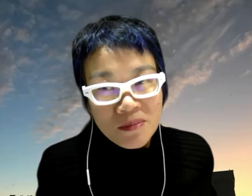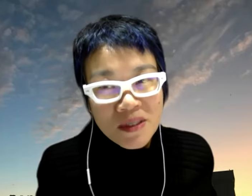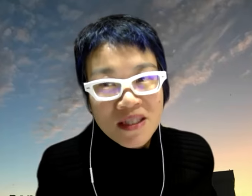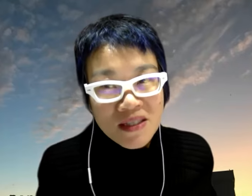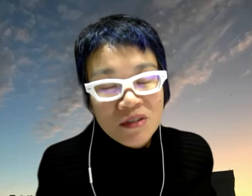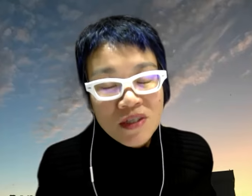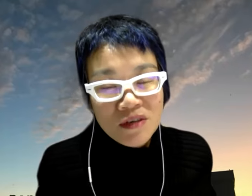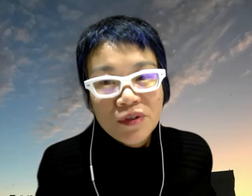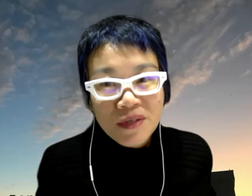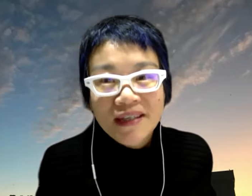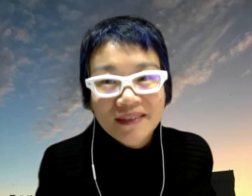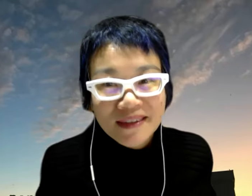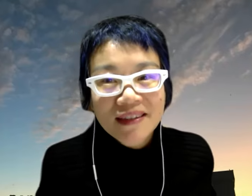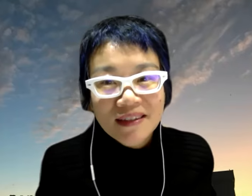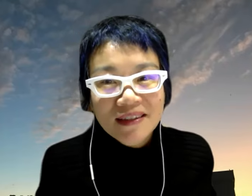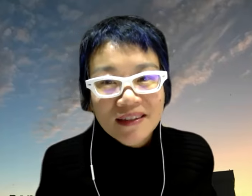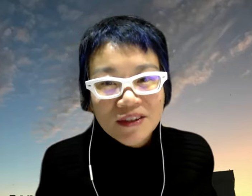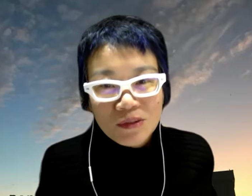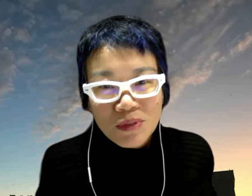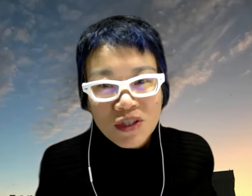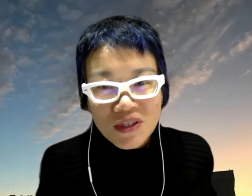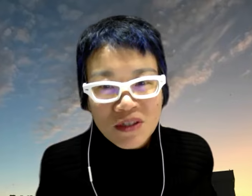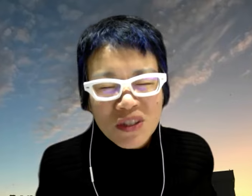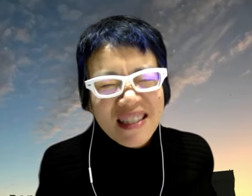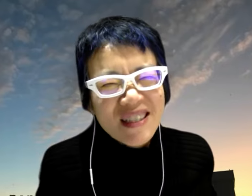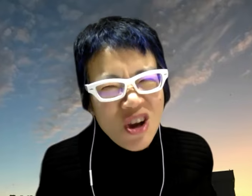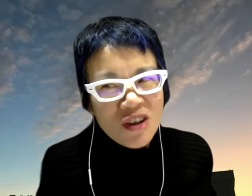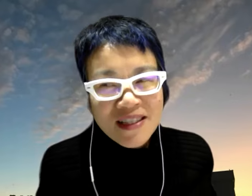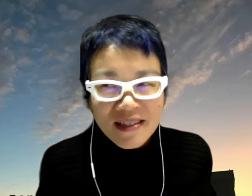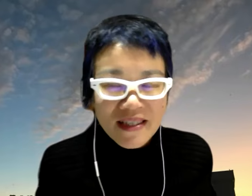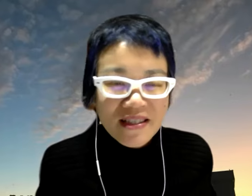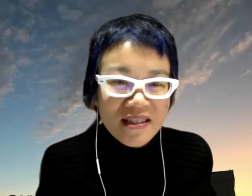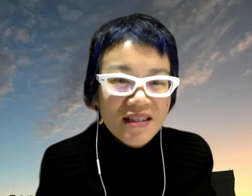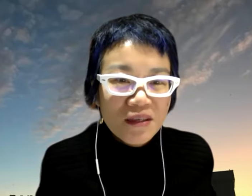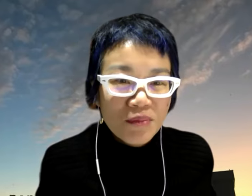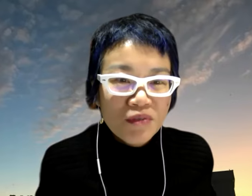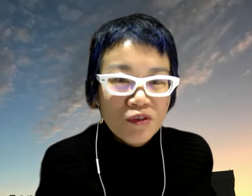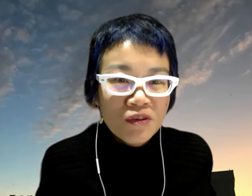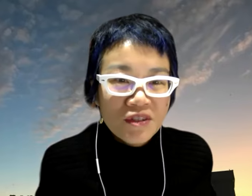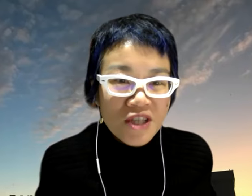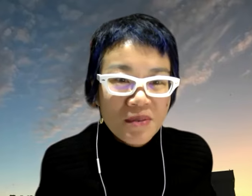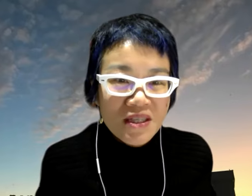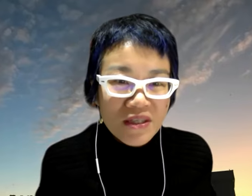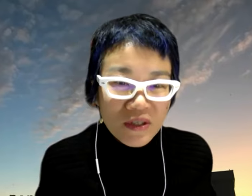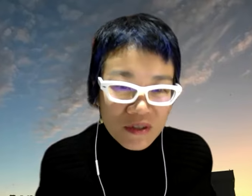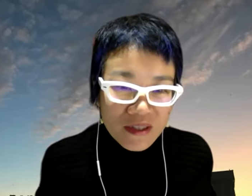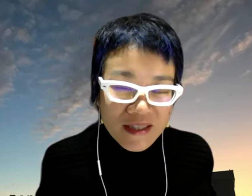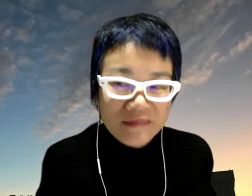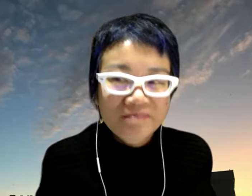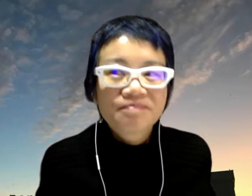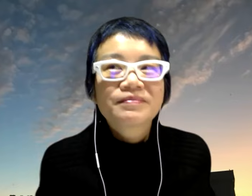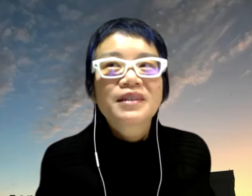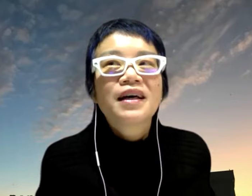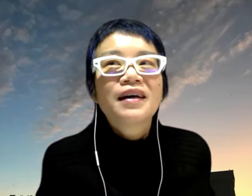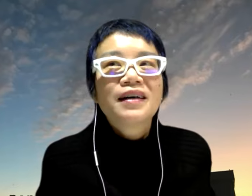by Japanese into South Korea. Mm-hmm. So prostitution did not exist before Japanese